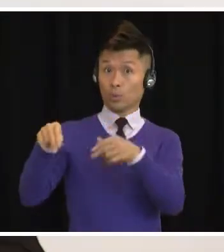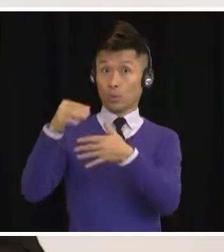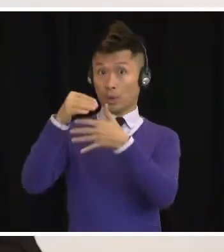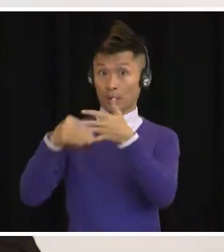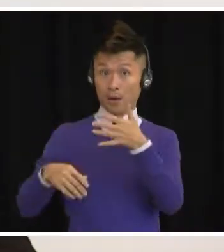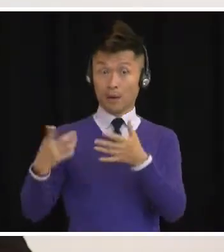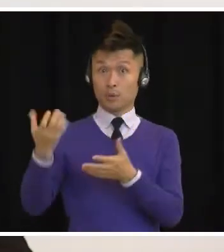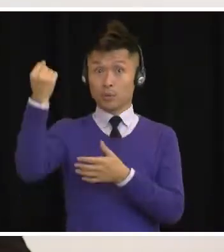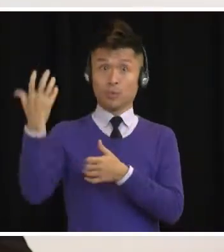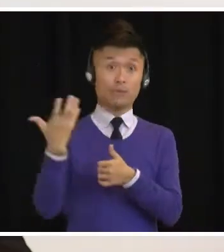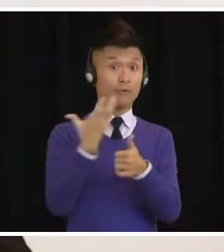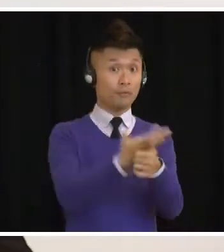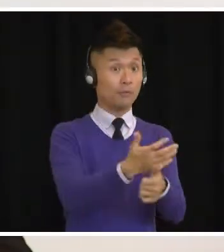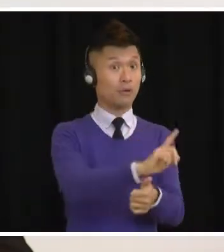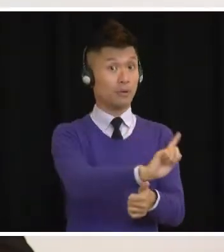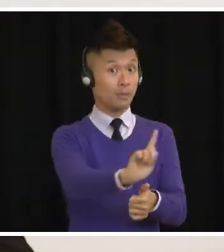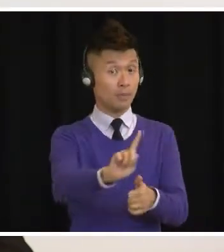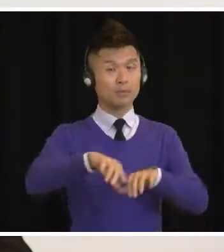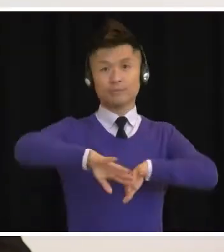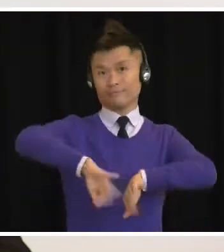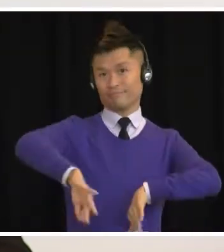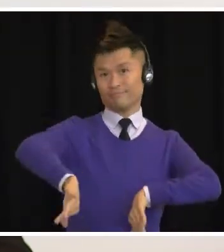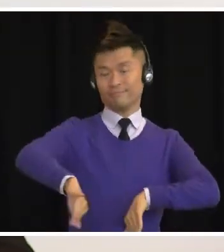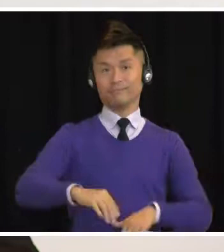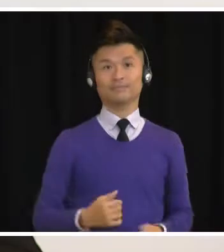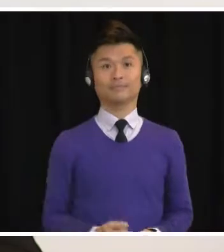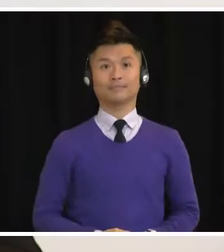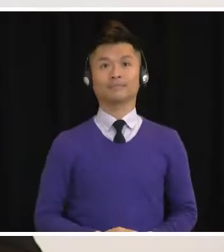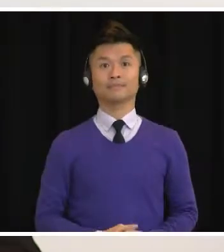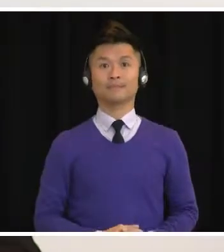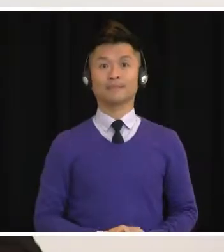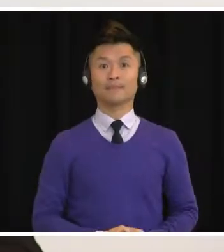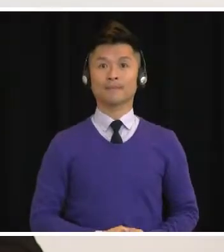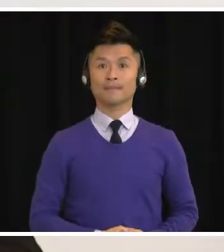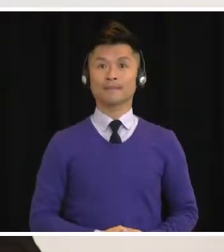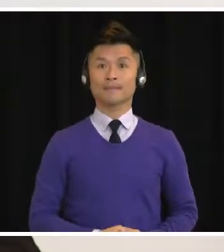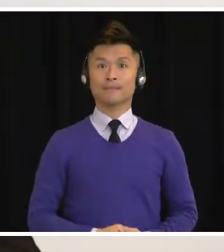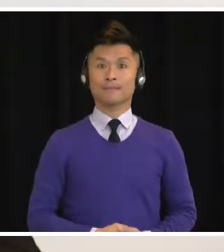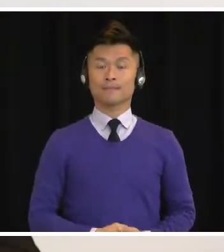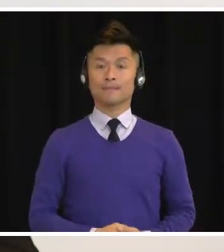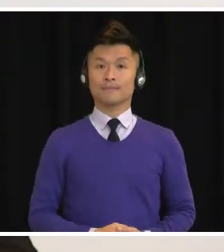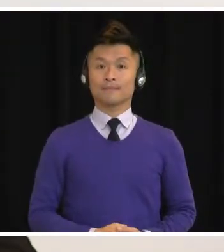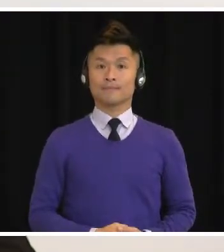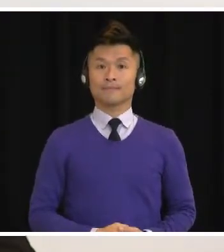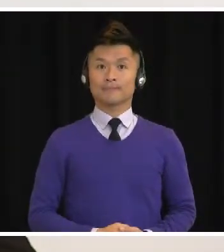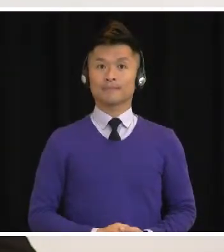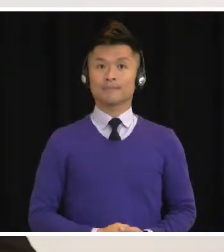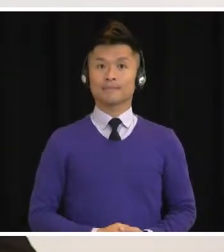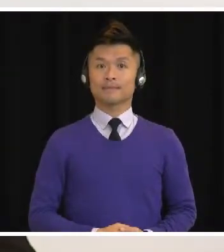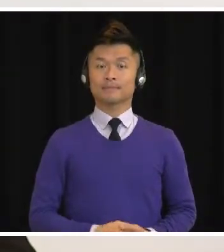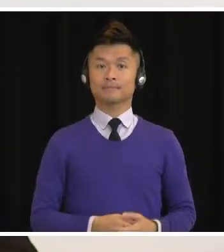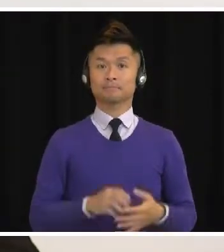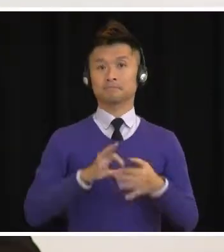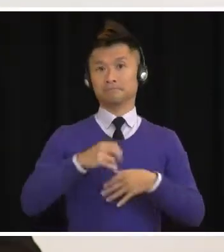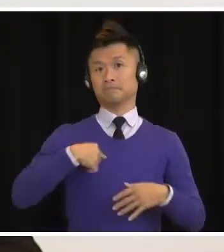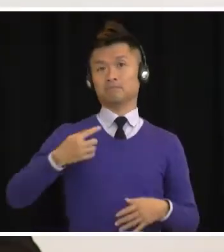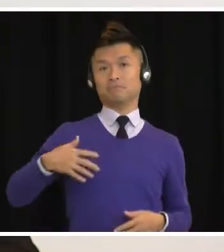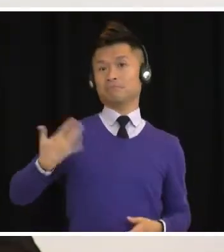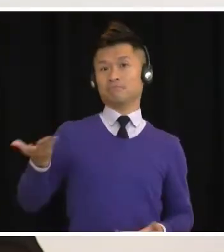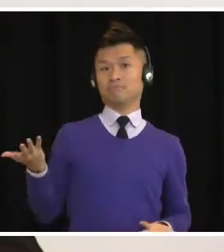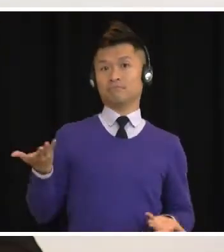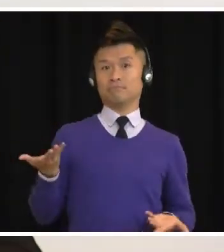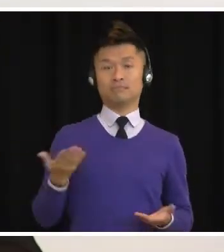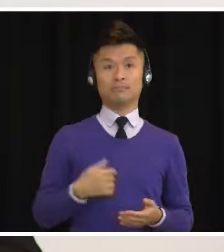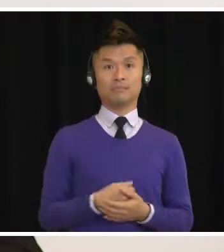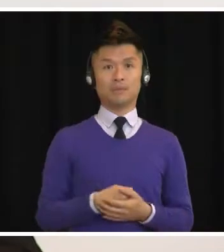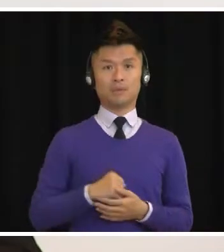the rights of children, and I wonder whether this is obligatory and